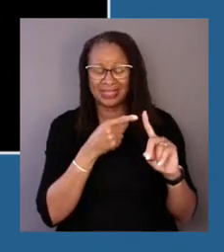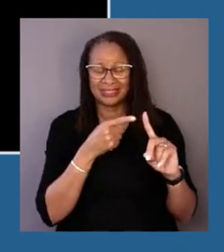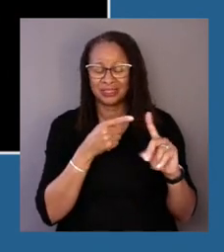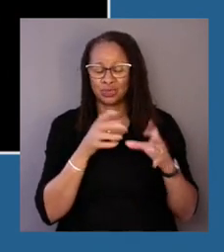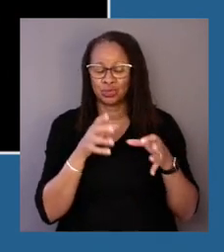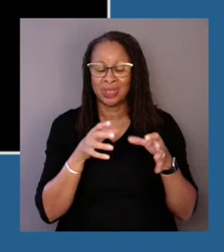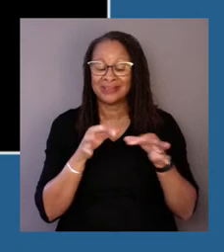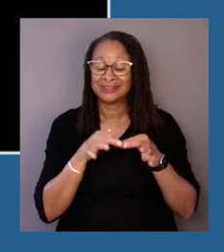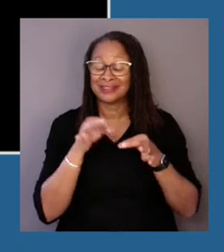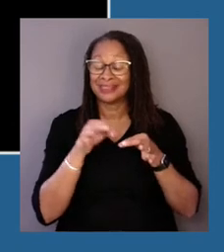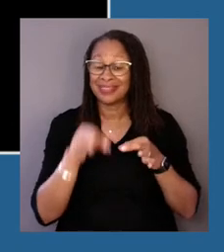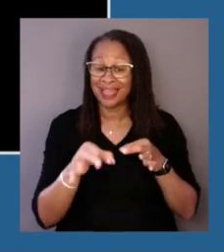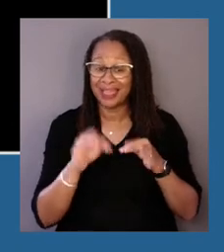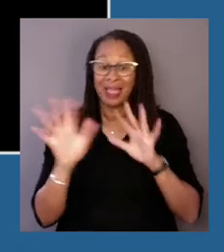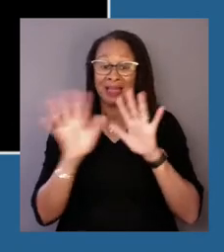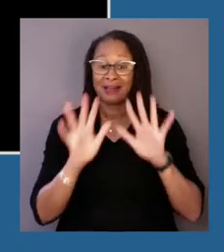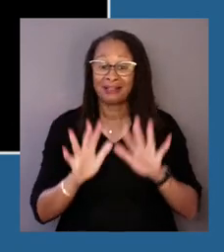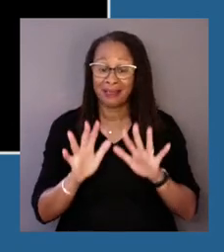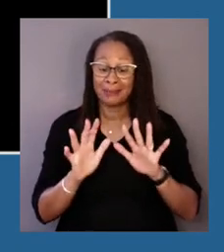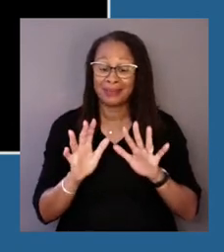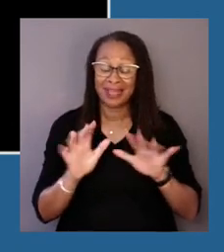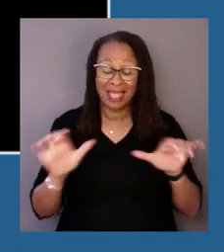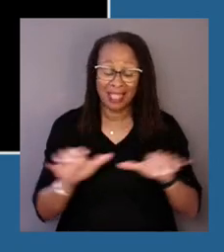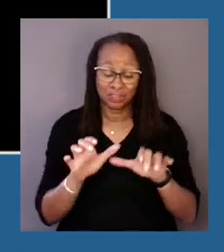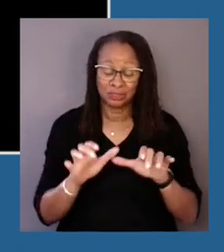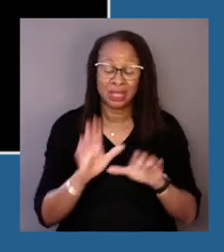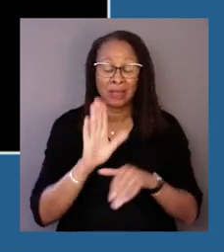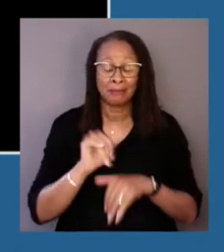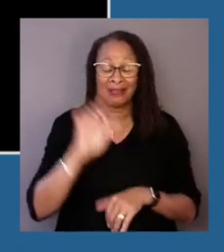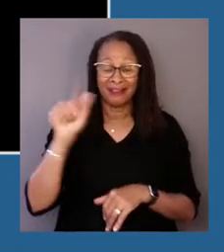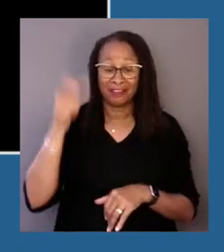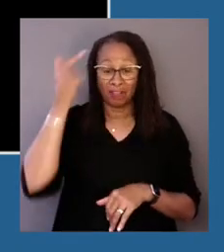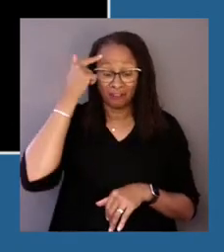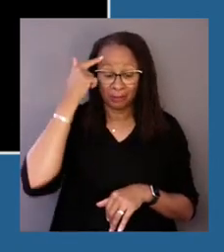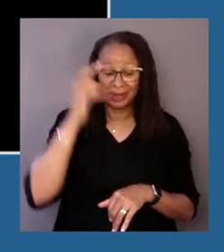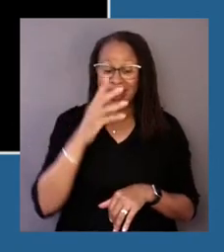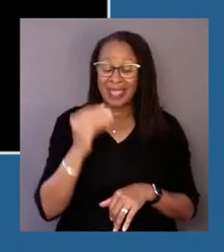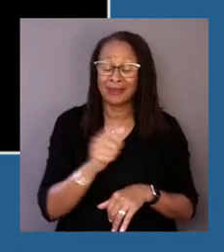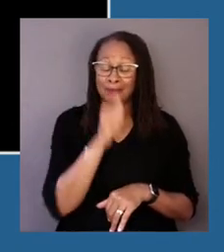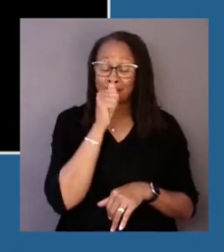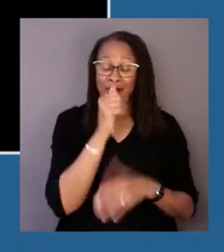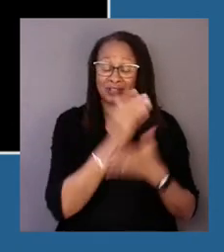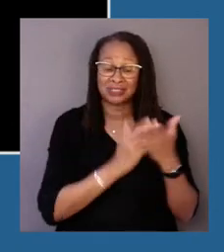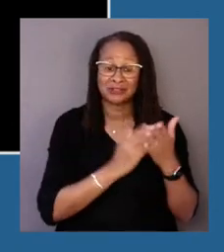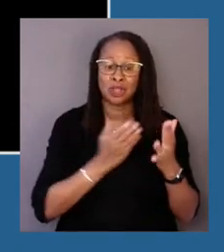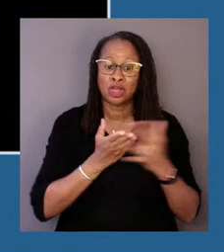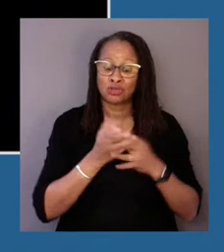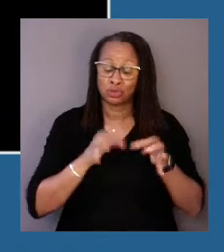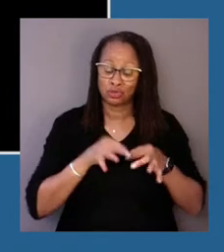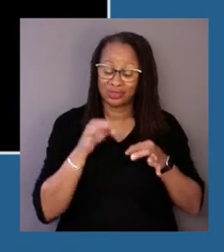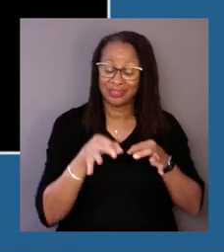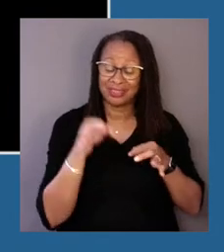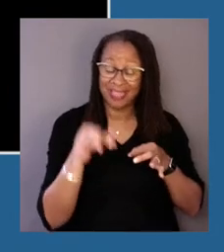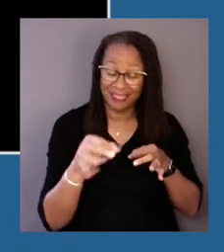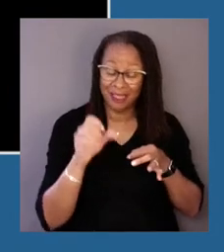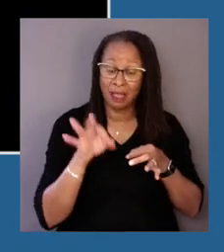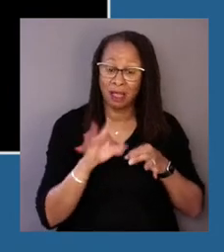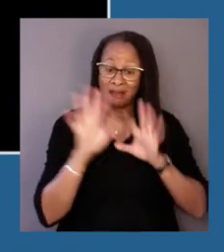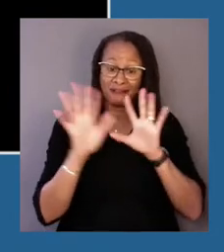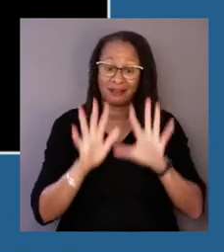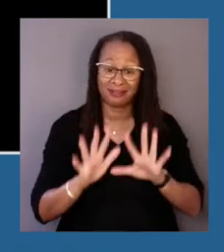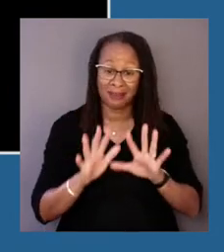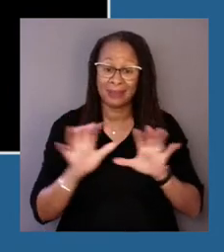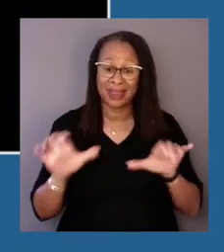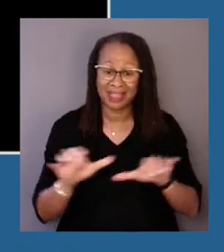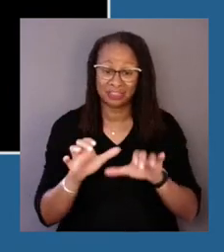scale by government at all levels and across the private sector through delay of climate action when I encountered the work